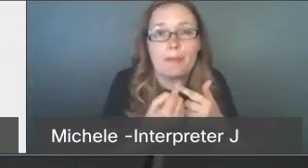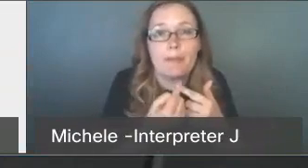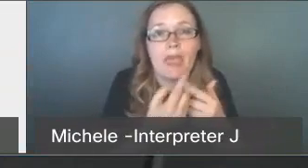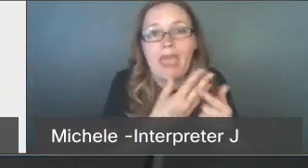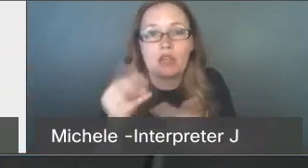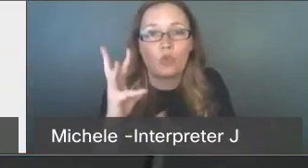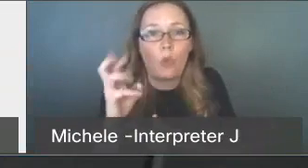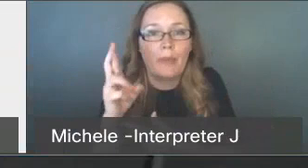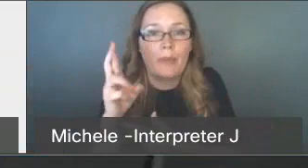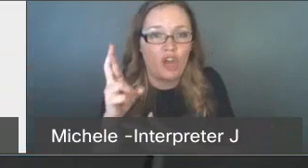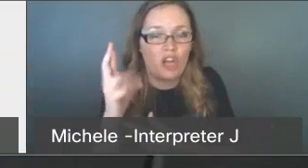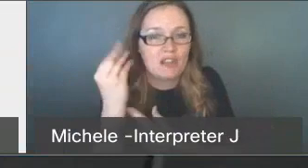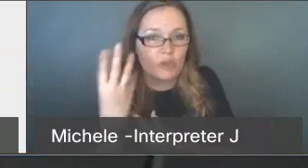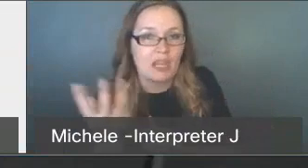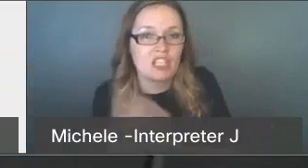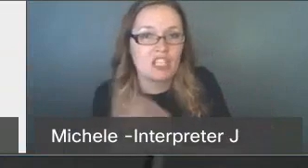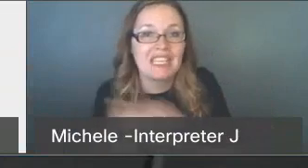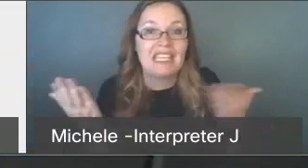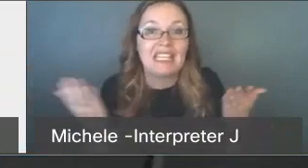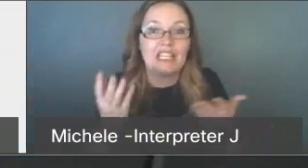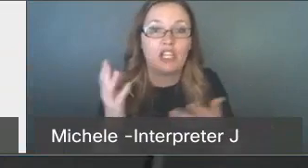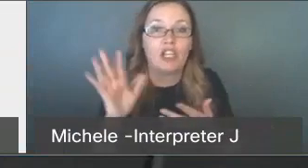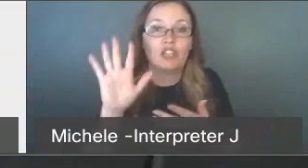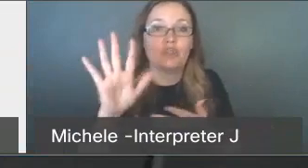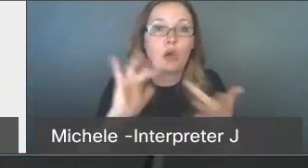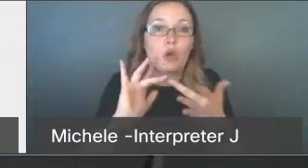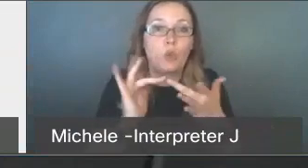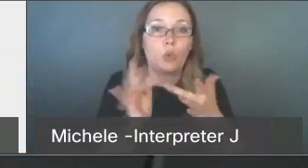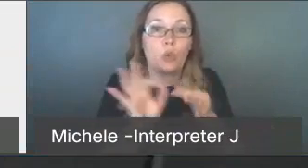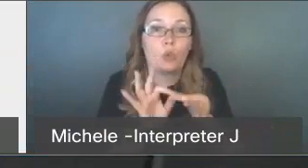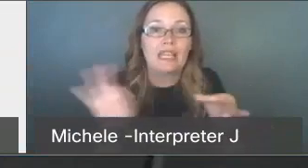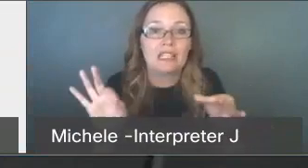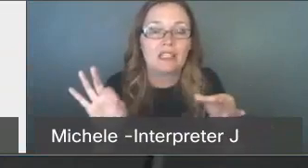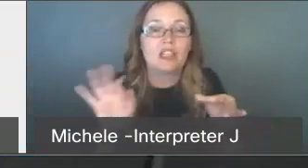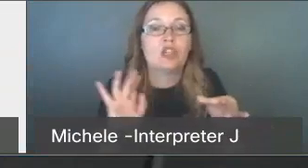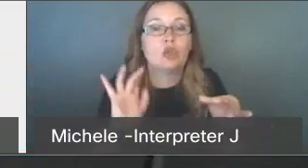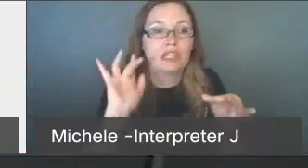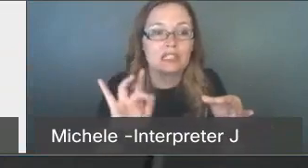link. Just enter that link into your favorite web browser, and it'll take you to the place where to enter your